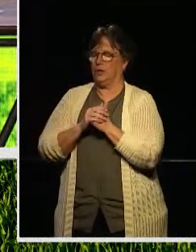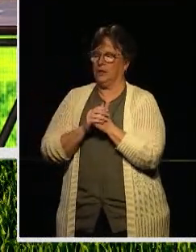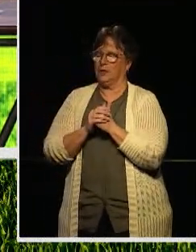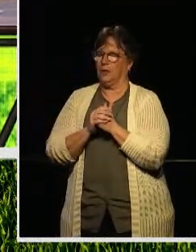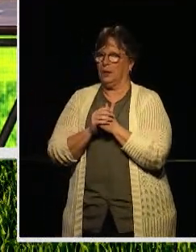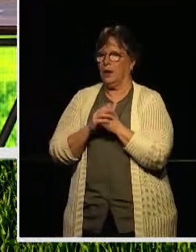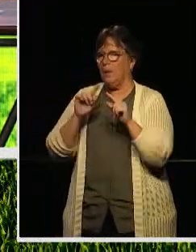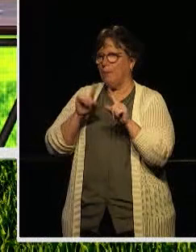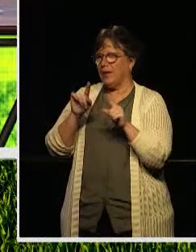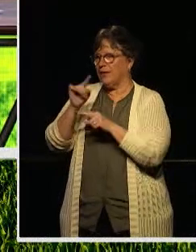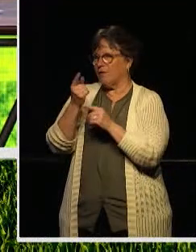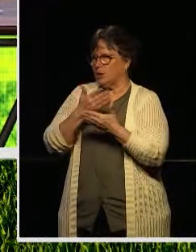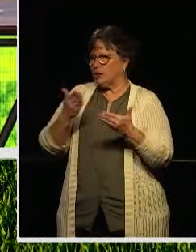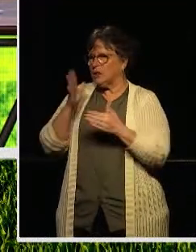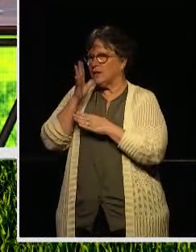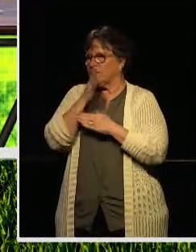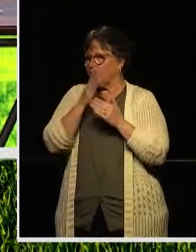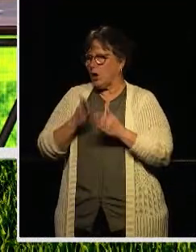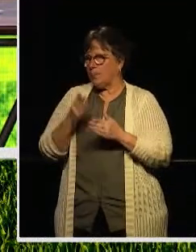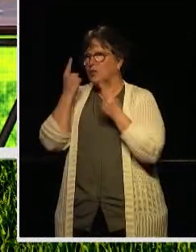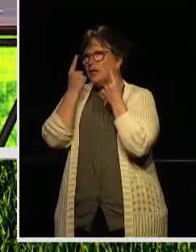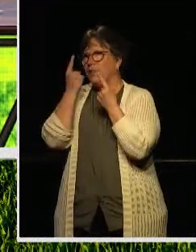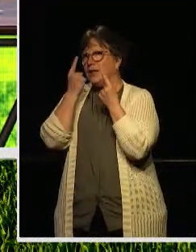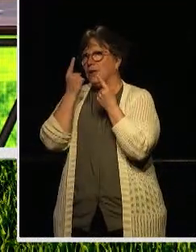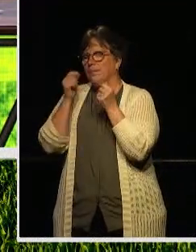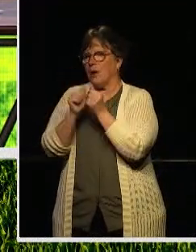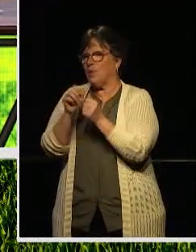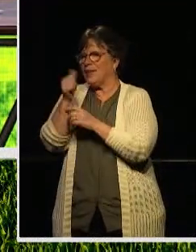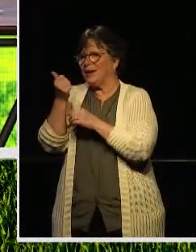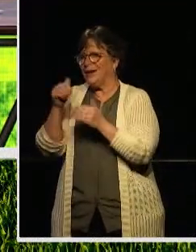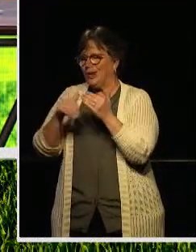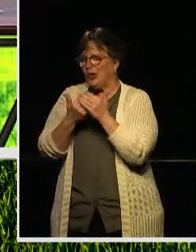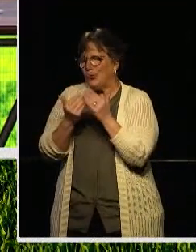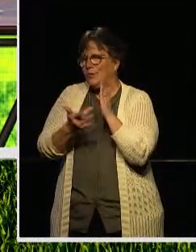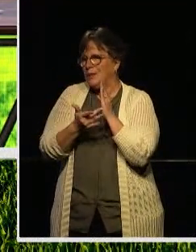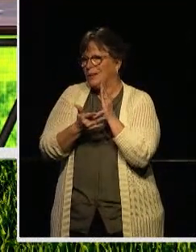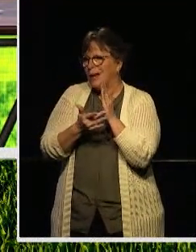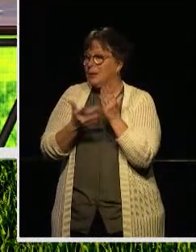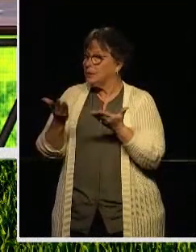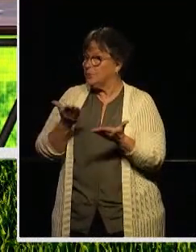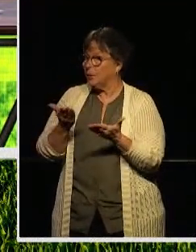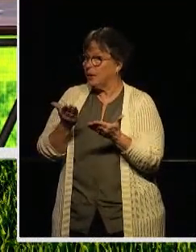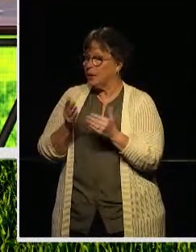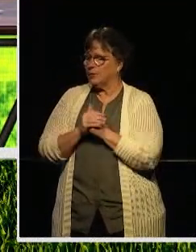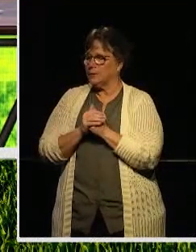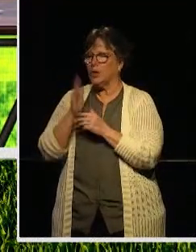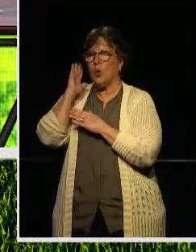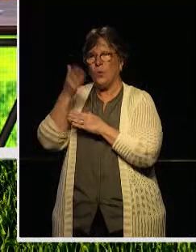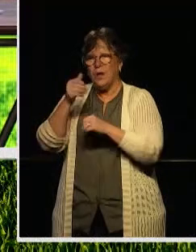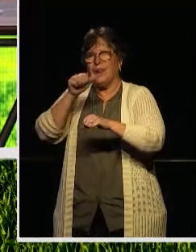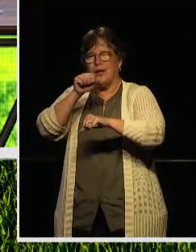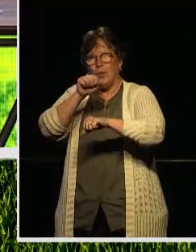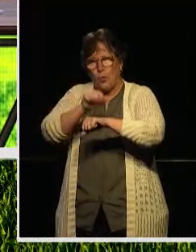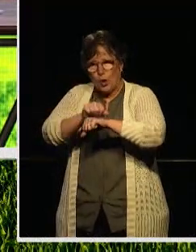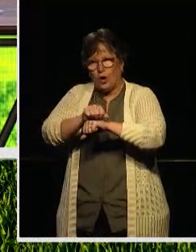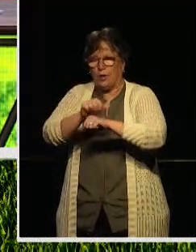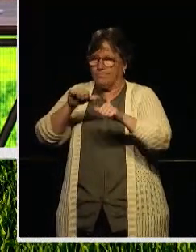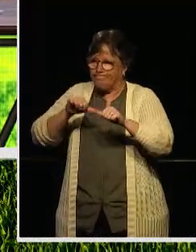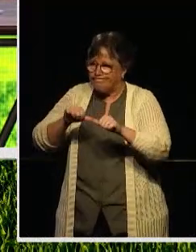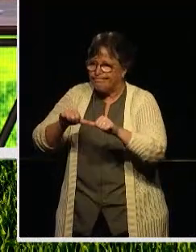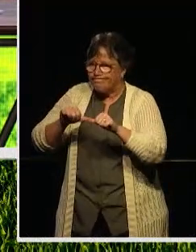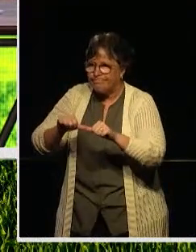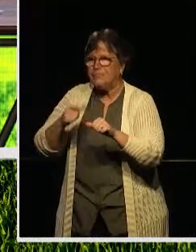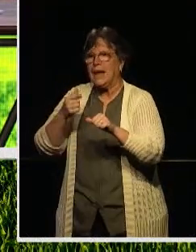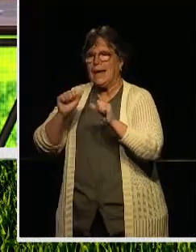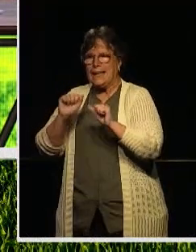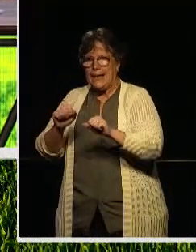think the first thing that farmers are thinking about with any kind of new technology is it going to work reliably? Can